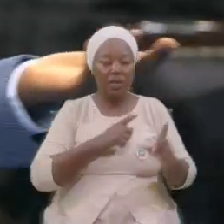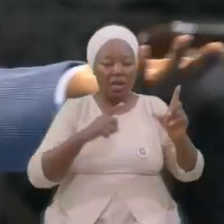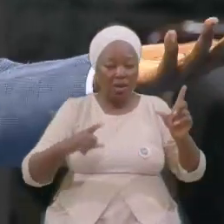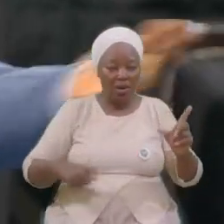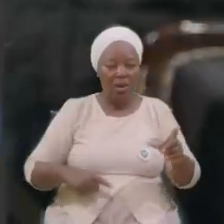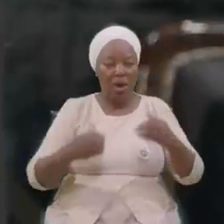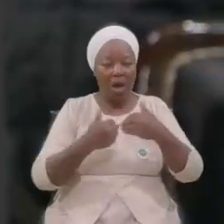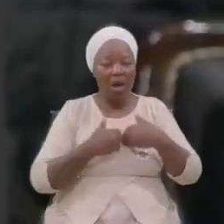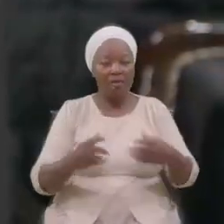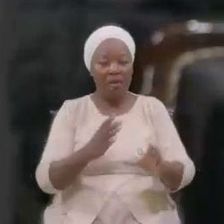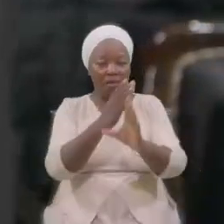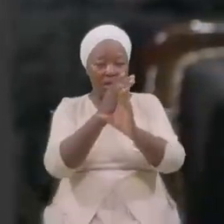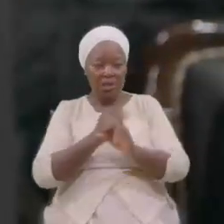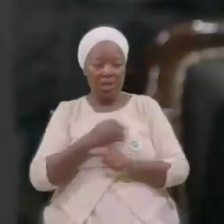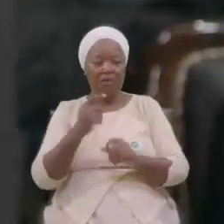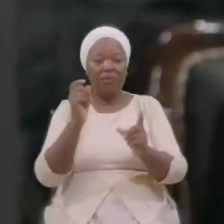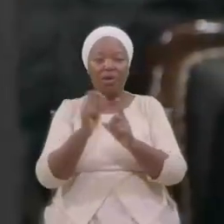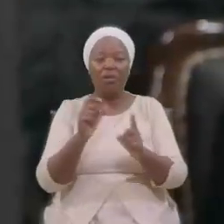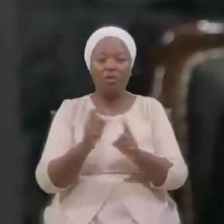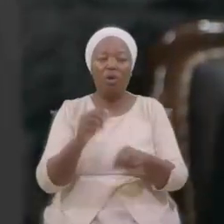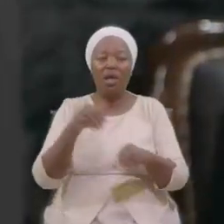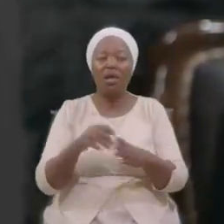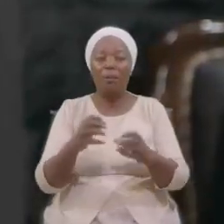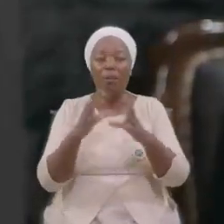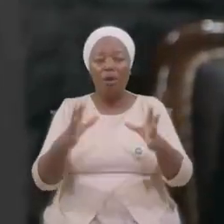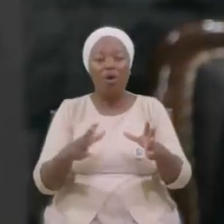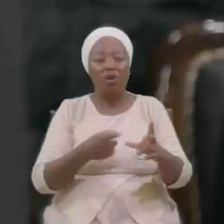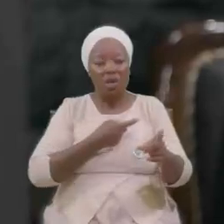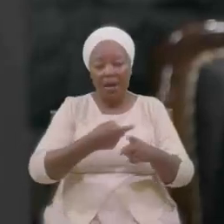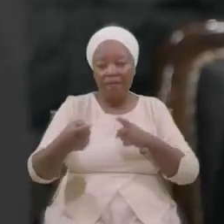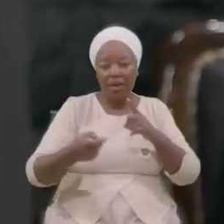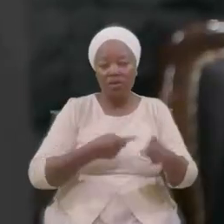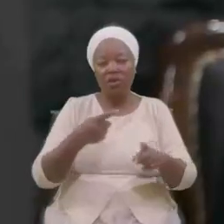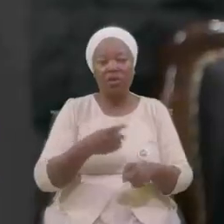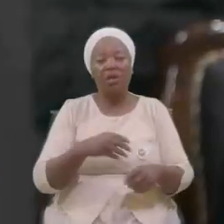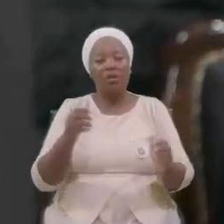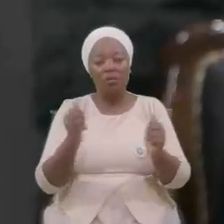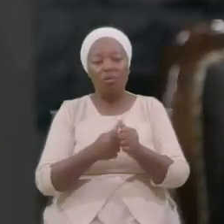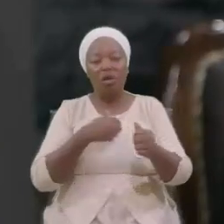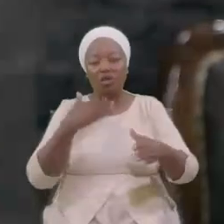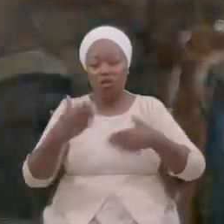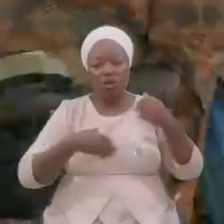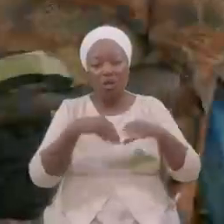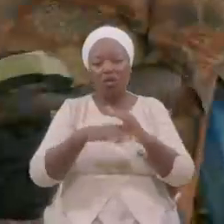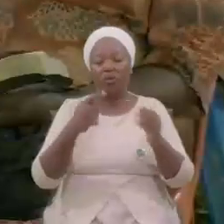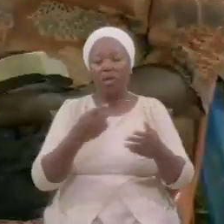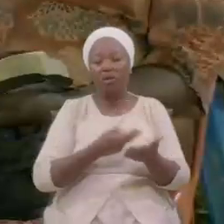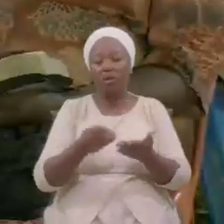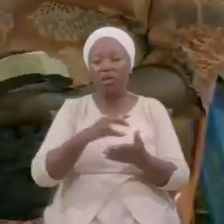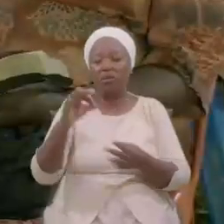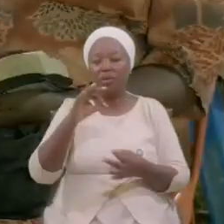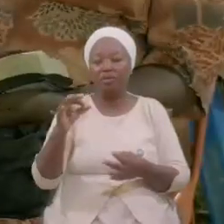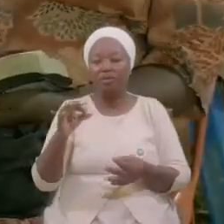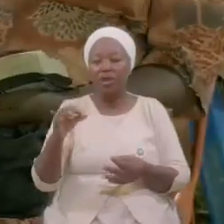having received the word in much affliction with joy of the Holy Ghost. It happened